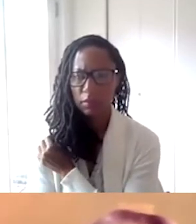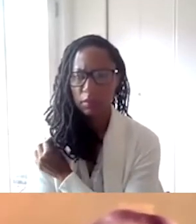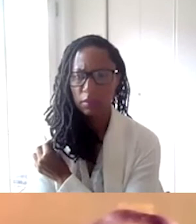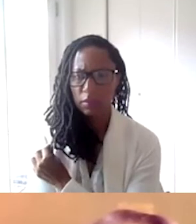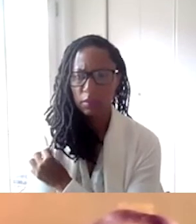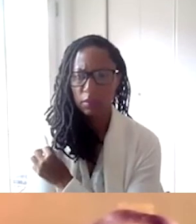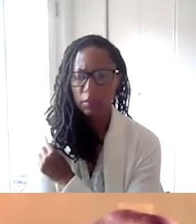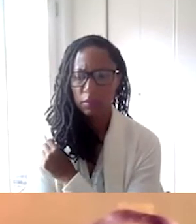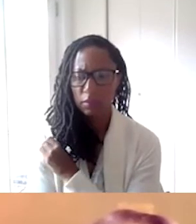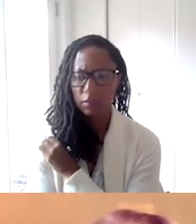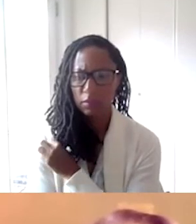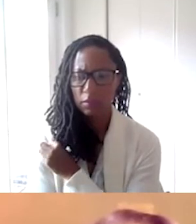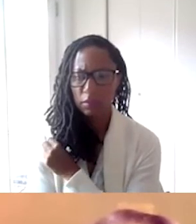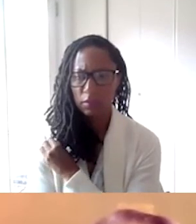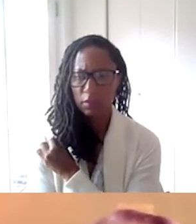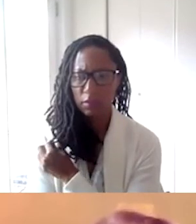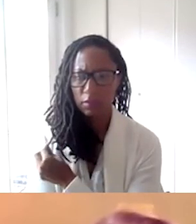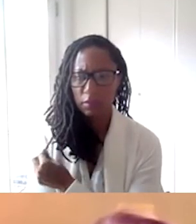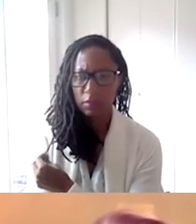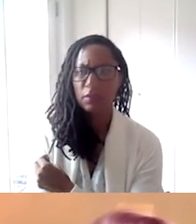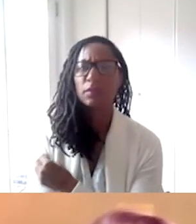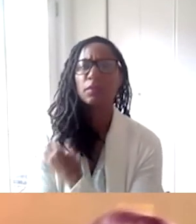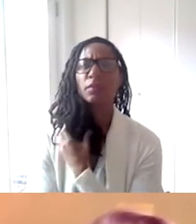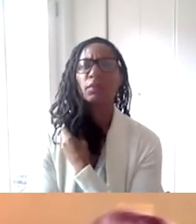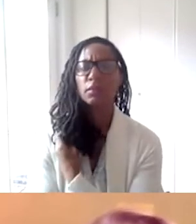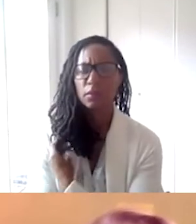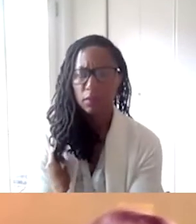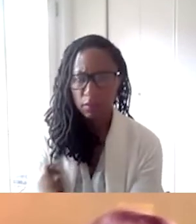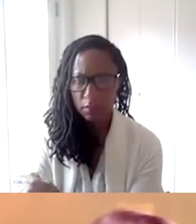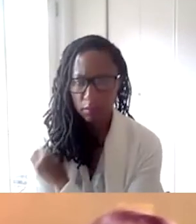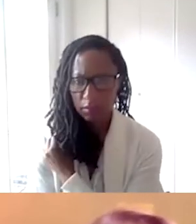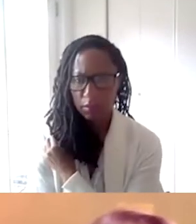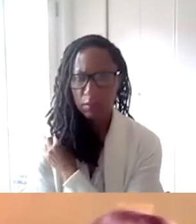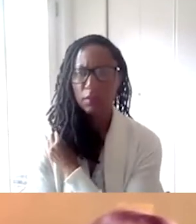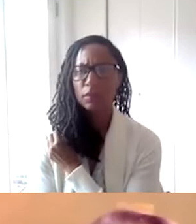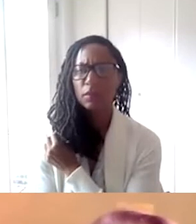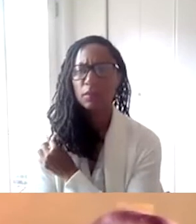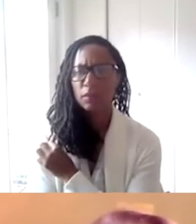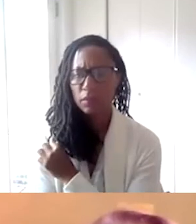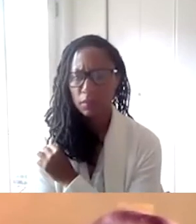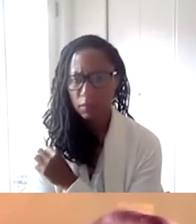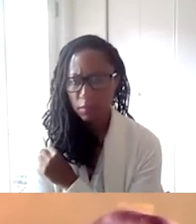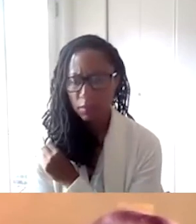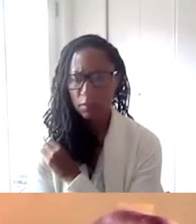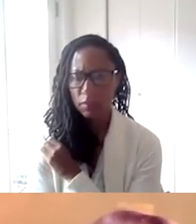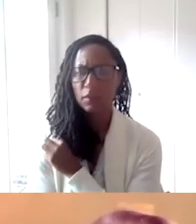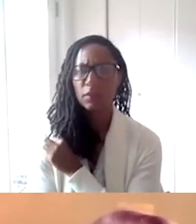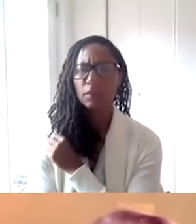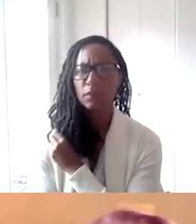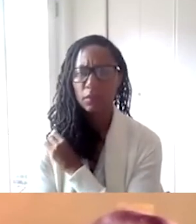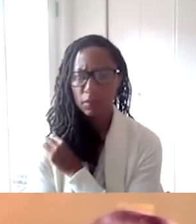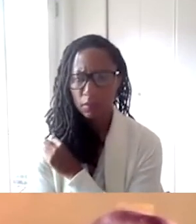with, for example, like a blind kid running around, they make fun of, or they stay away or something like that.